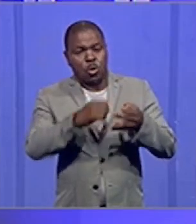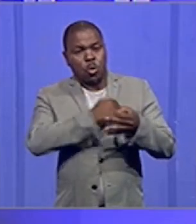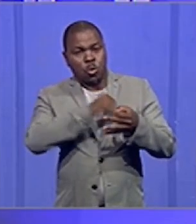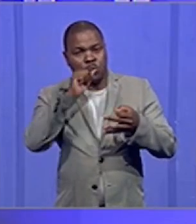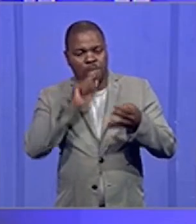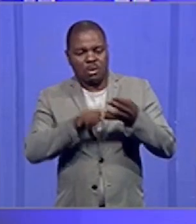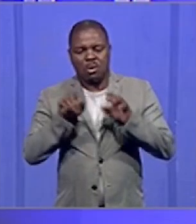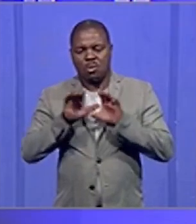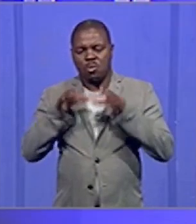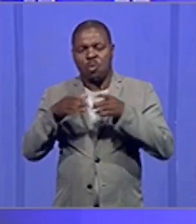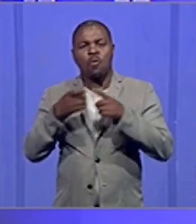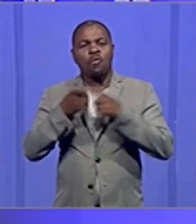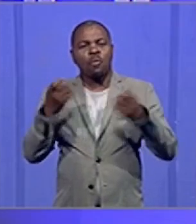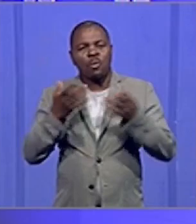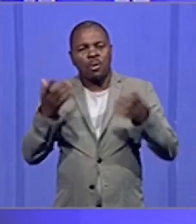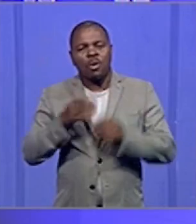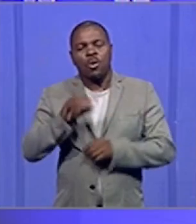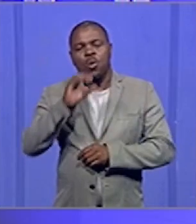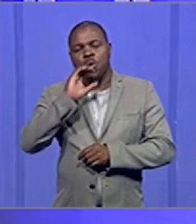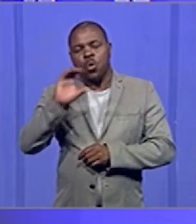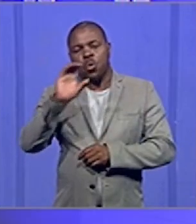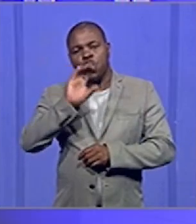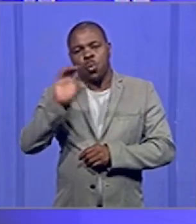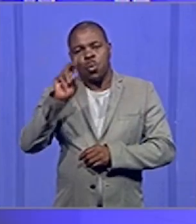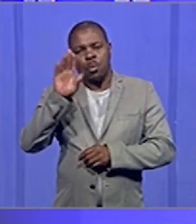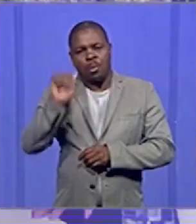moifo o tswang Cuba le Tuli House.